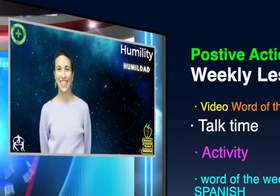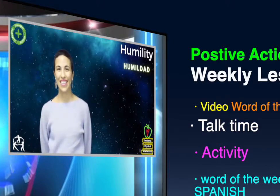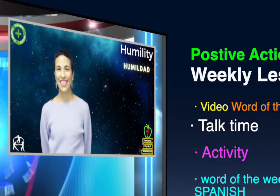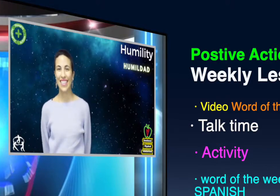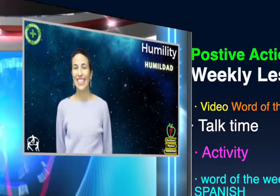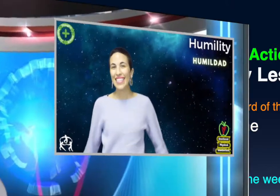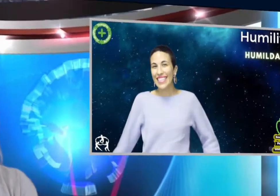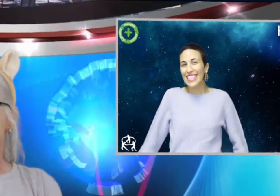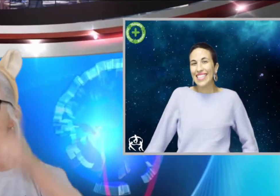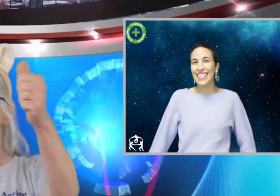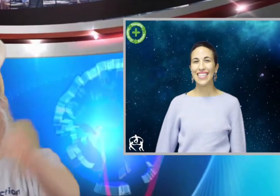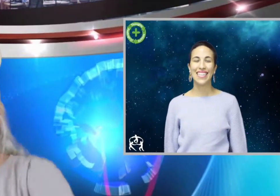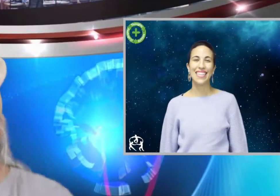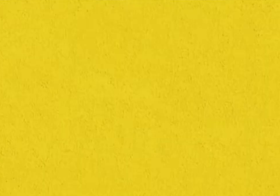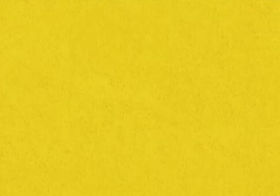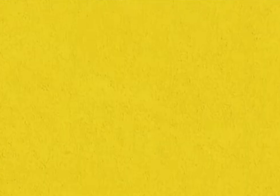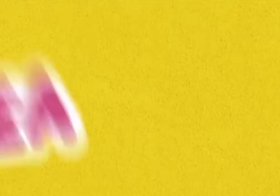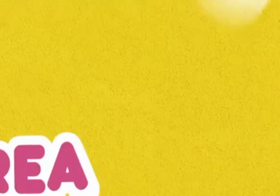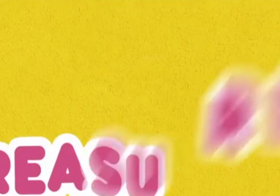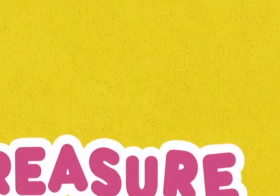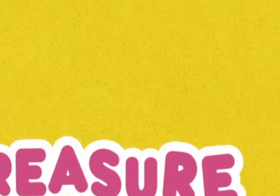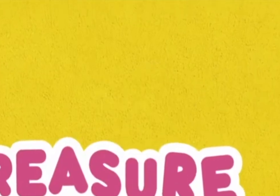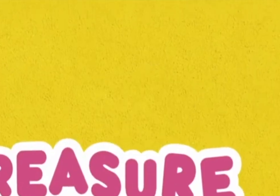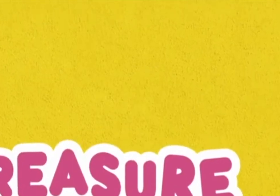started! Cool! Alright!